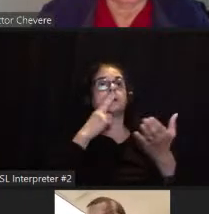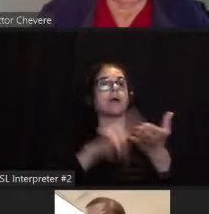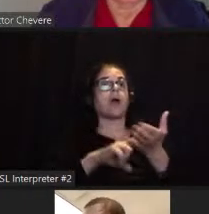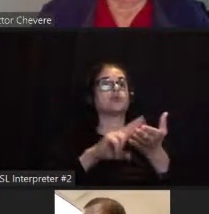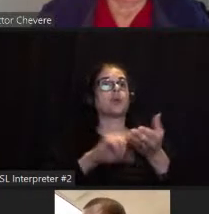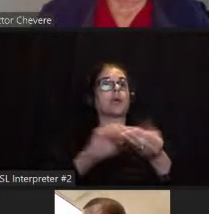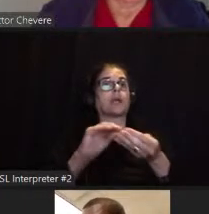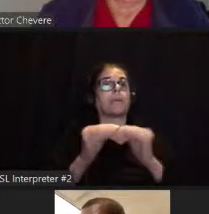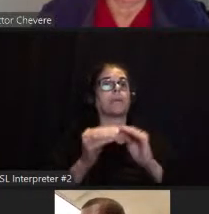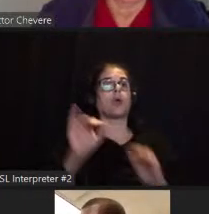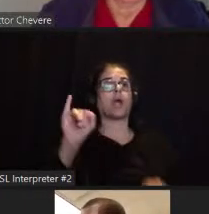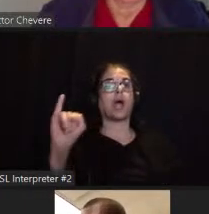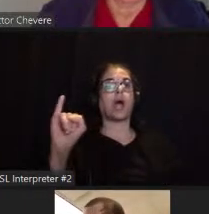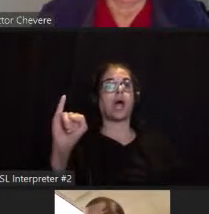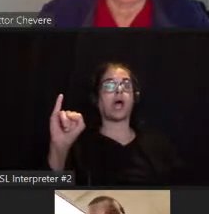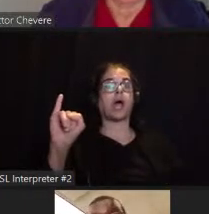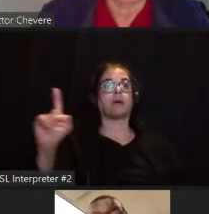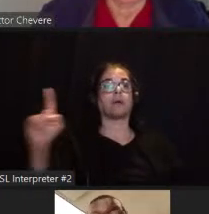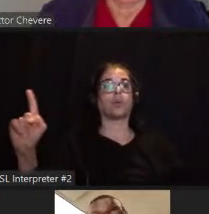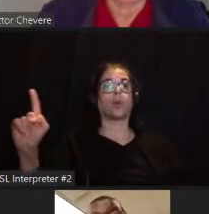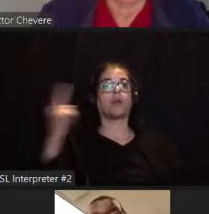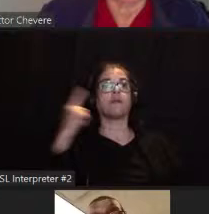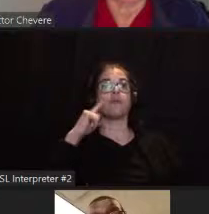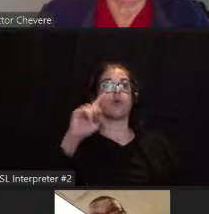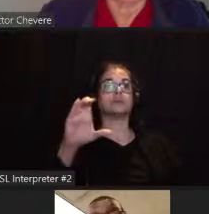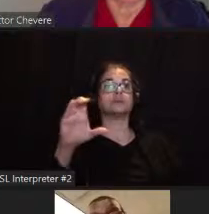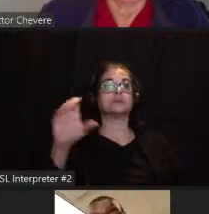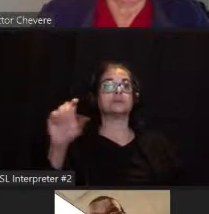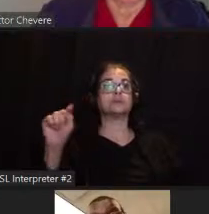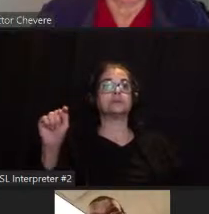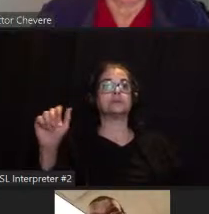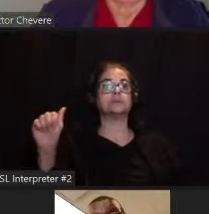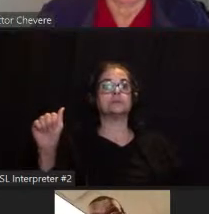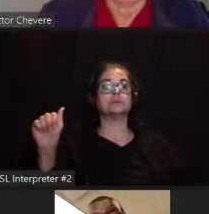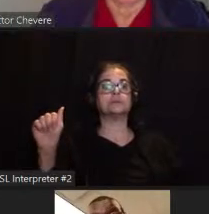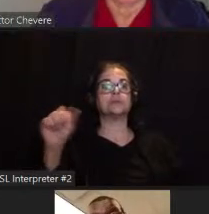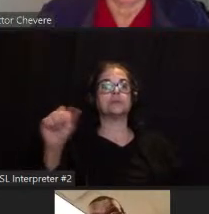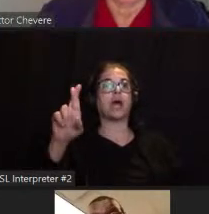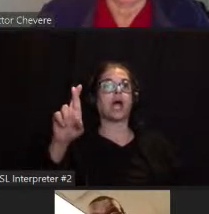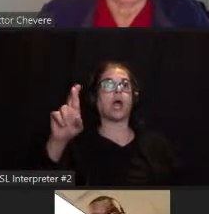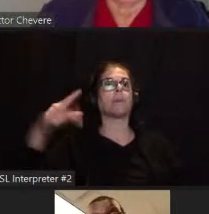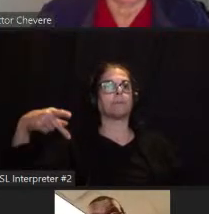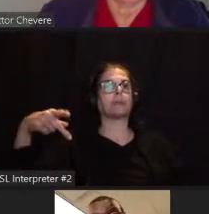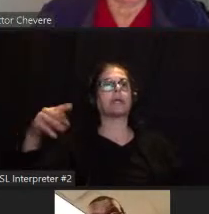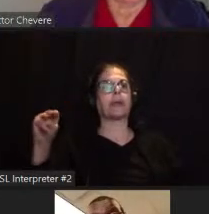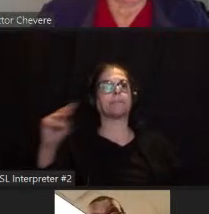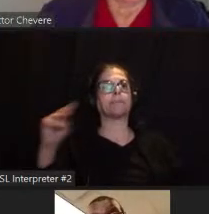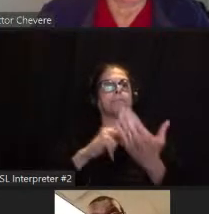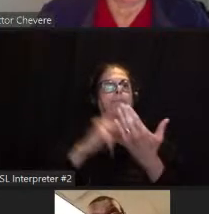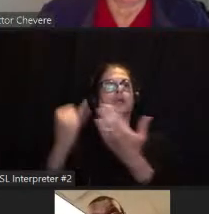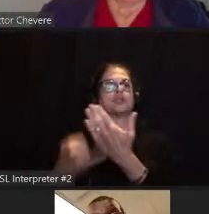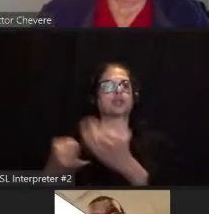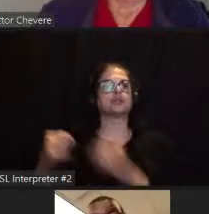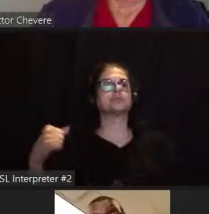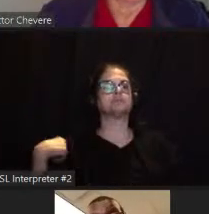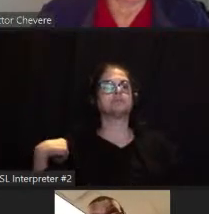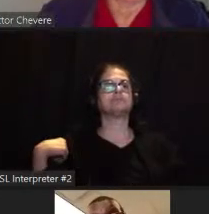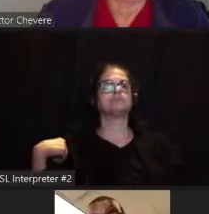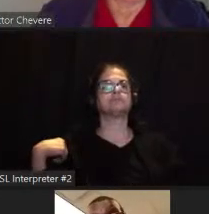I1, a contract for the CTA's RPM project.